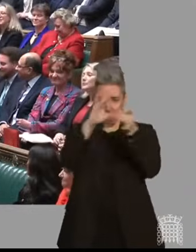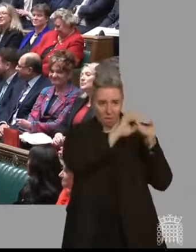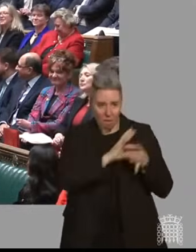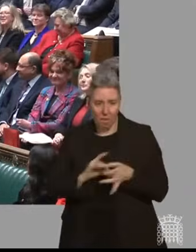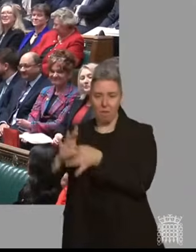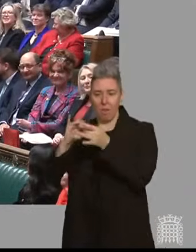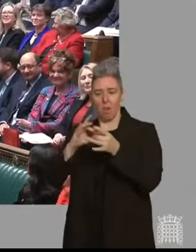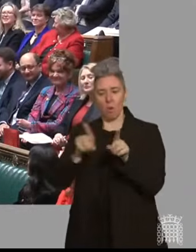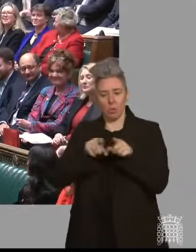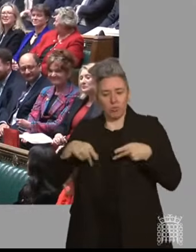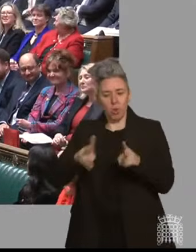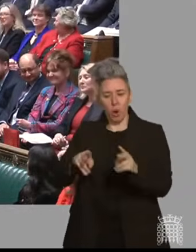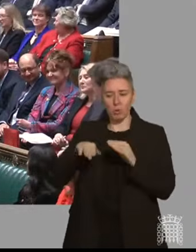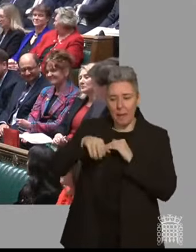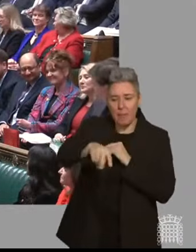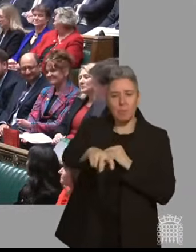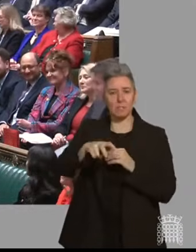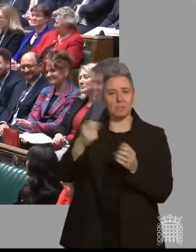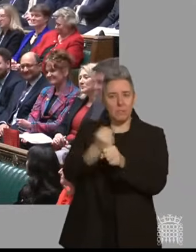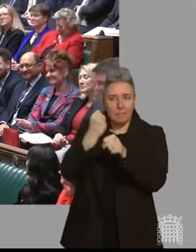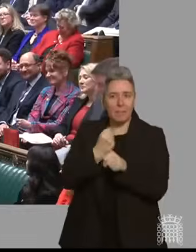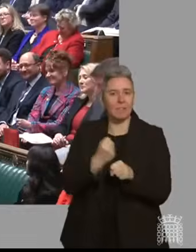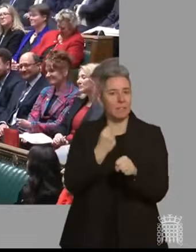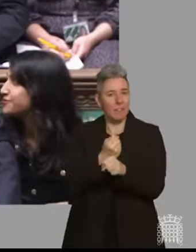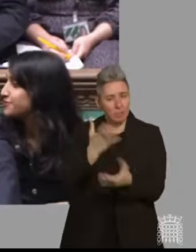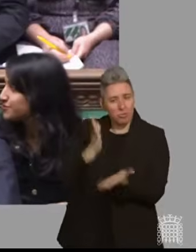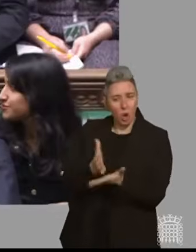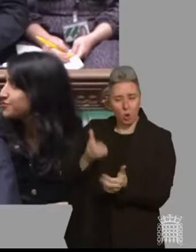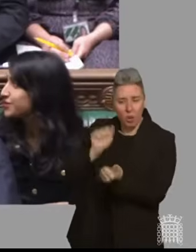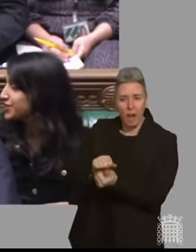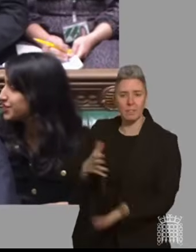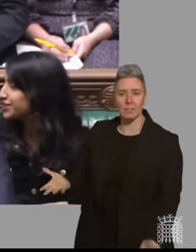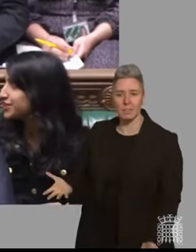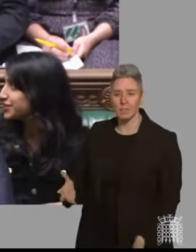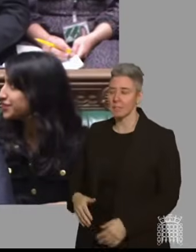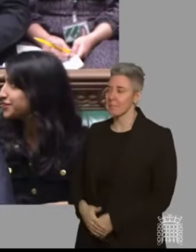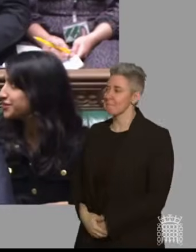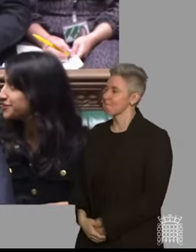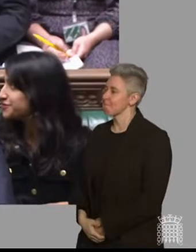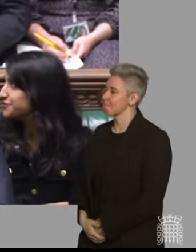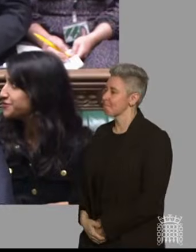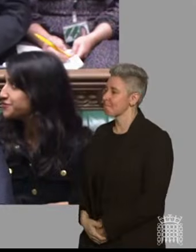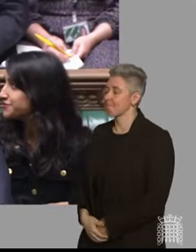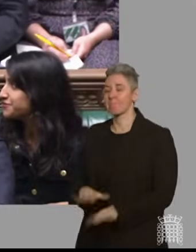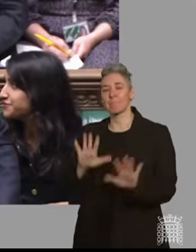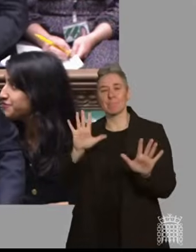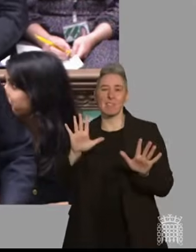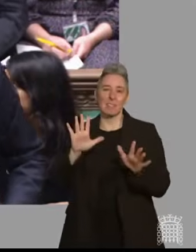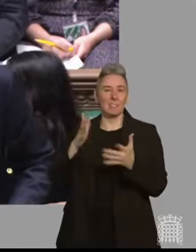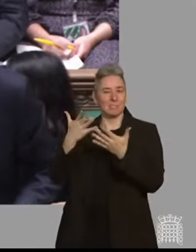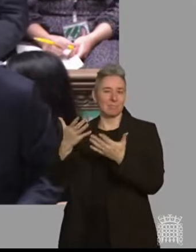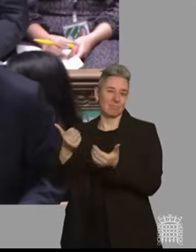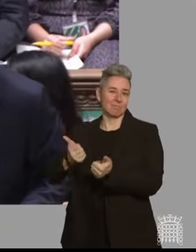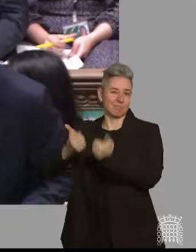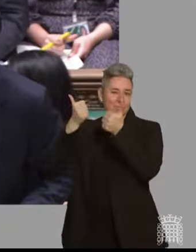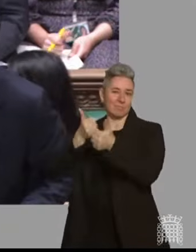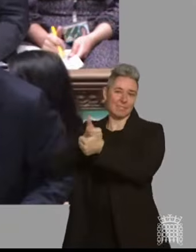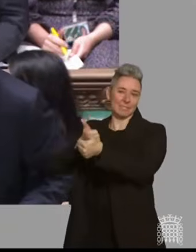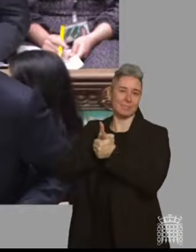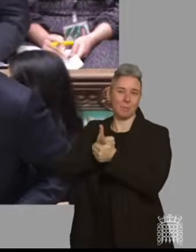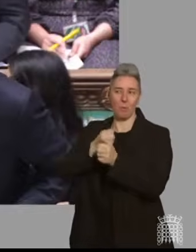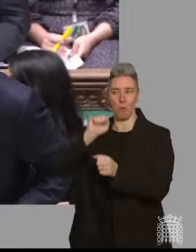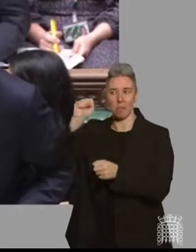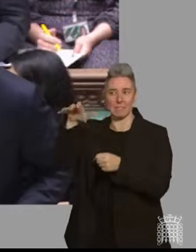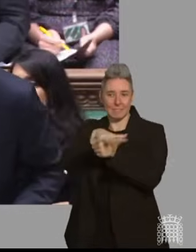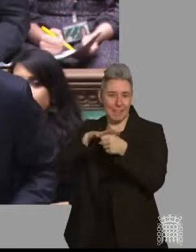Well, as ever, my honourable friend is a fantastic champion for Stoke-on-Trent and Kidsgrove, and he's right. Over the next several years, his